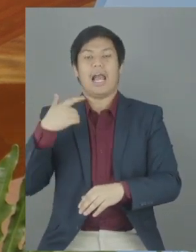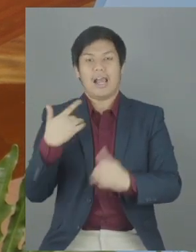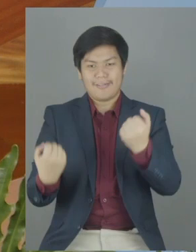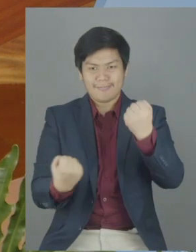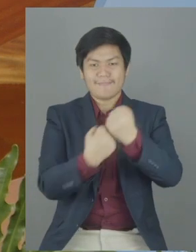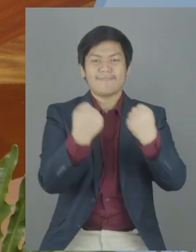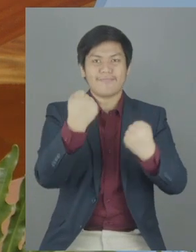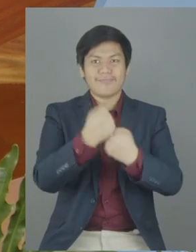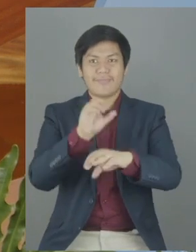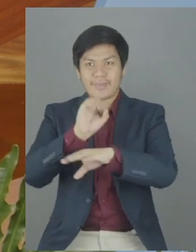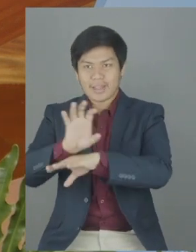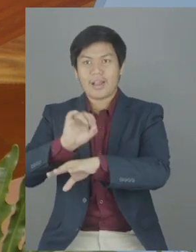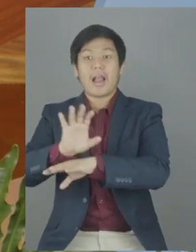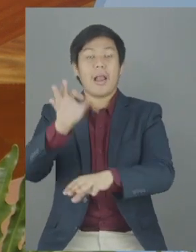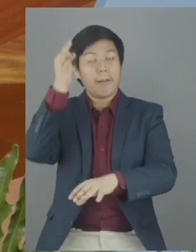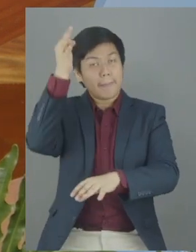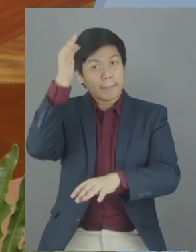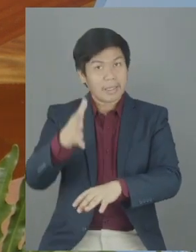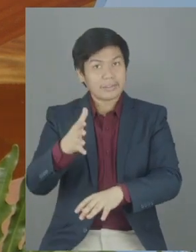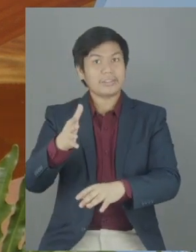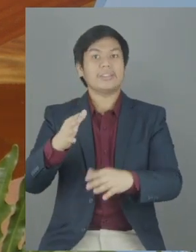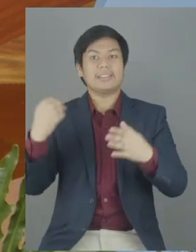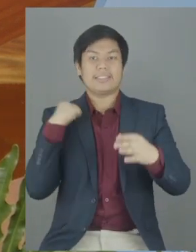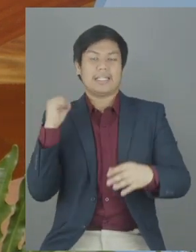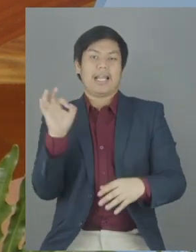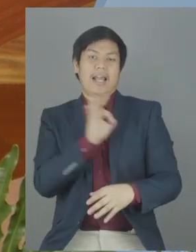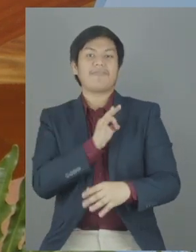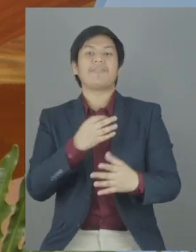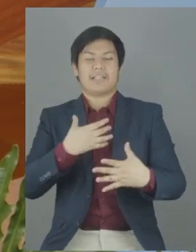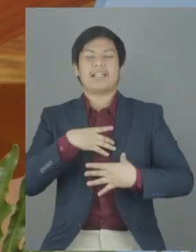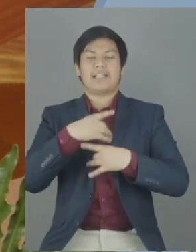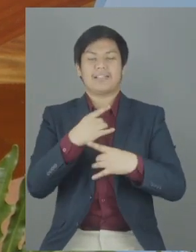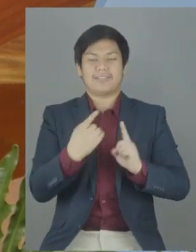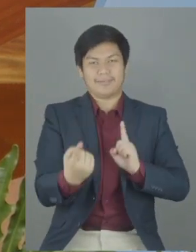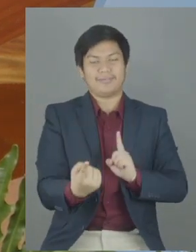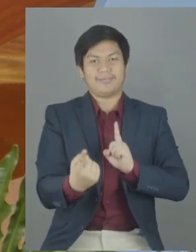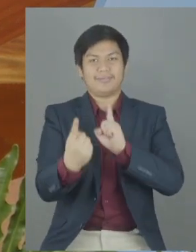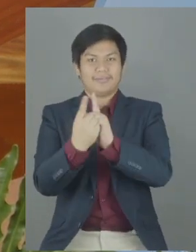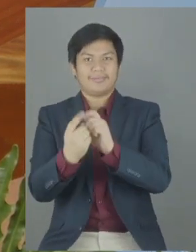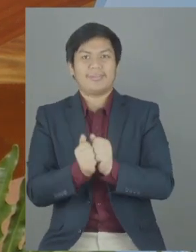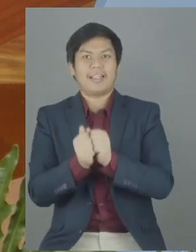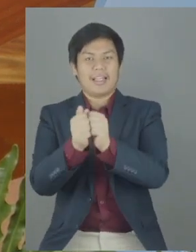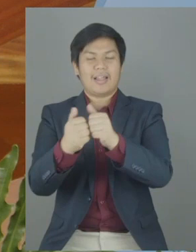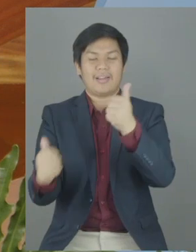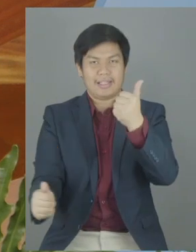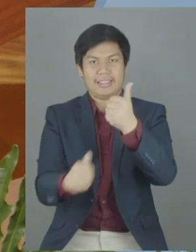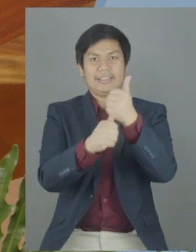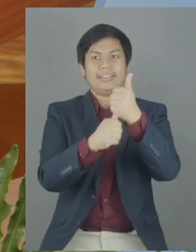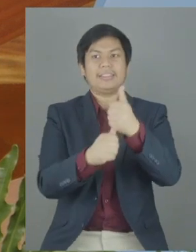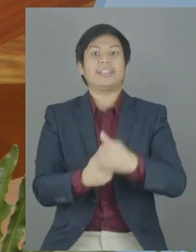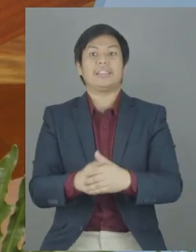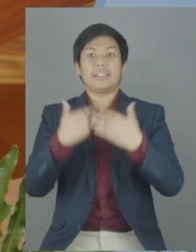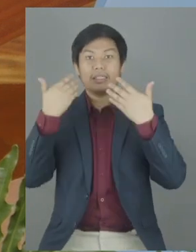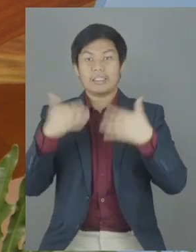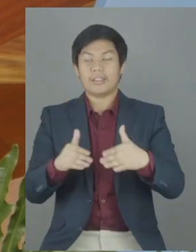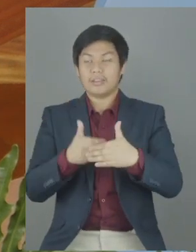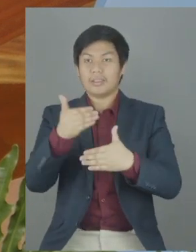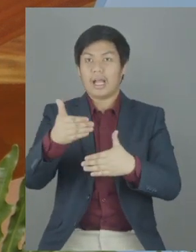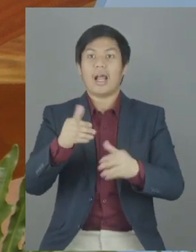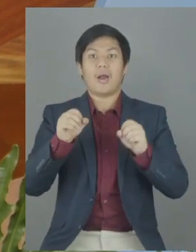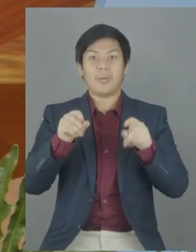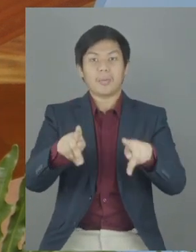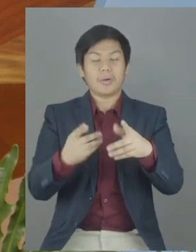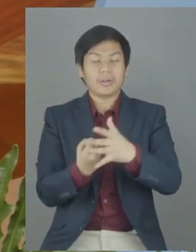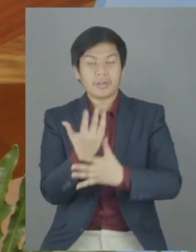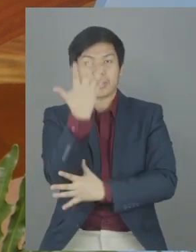anyone from the pastors or the staff here. We would love to connect you to that ministry. And then after that, be given opportunities to